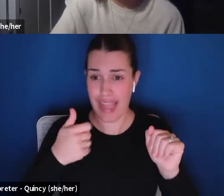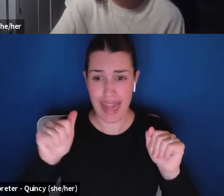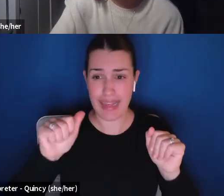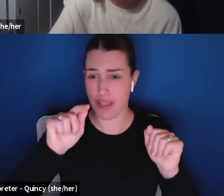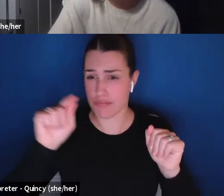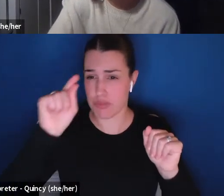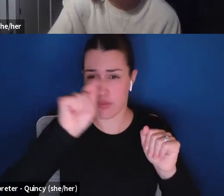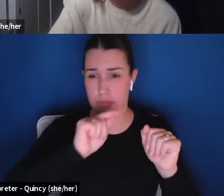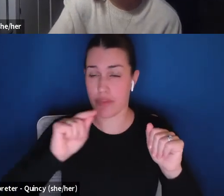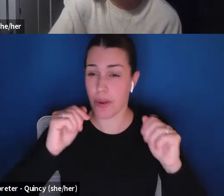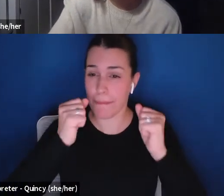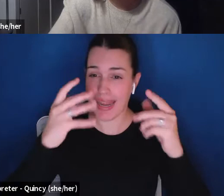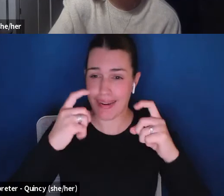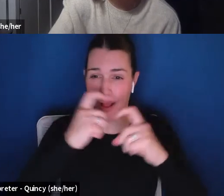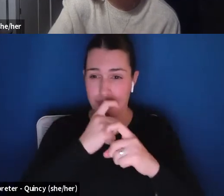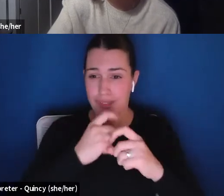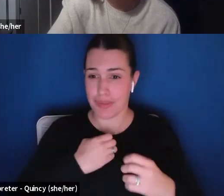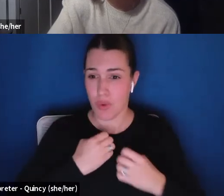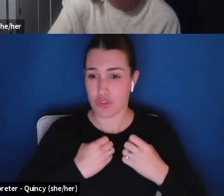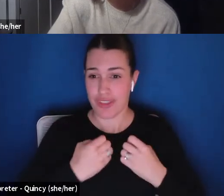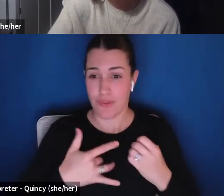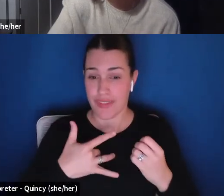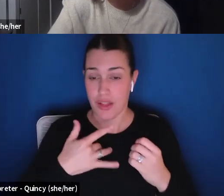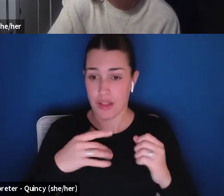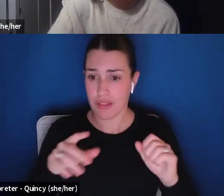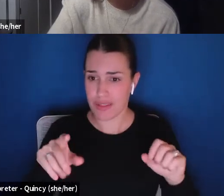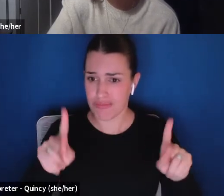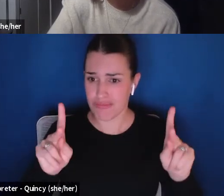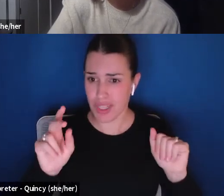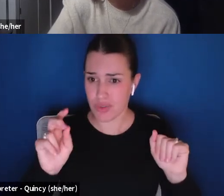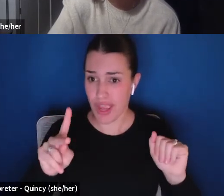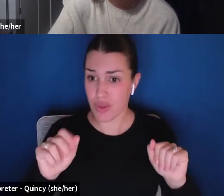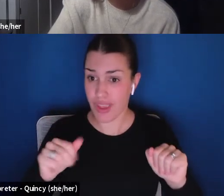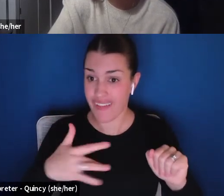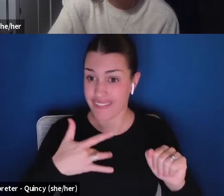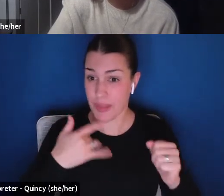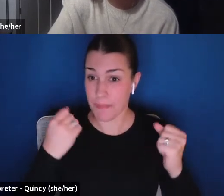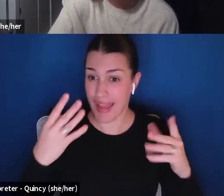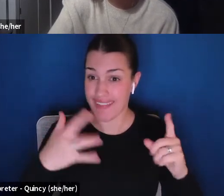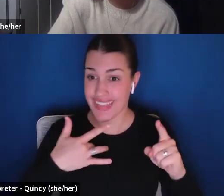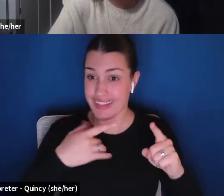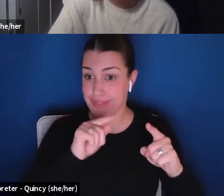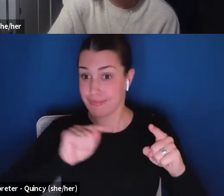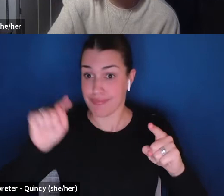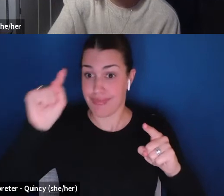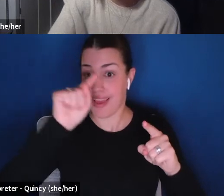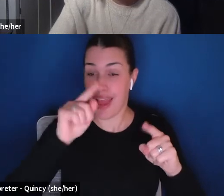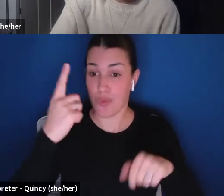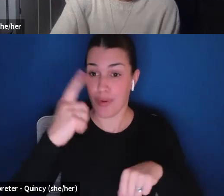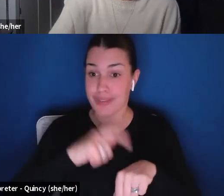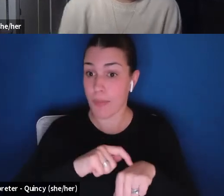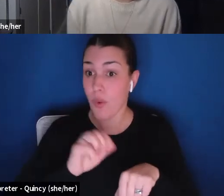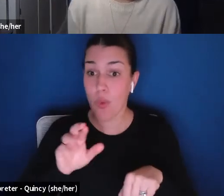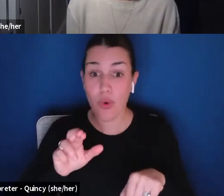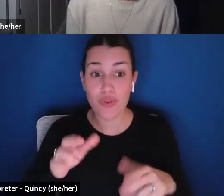many complex emotions on it. It's okay if you feel multiple feelings at once, or if you don't even necessarily know how